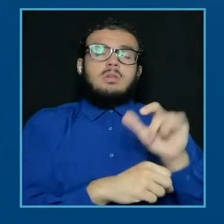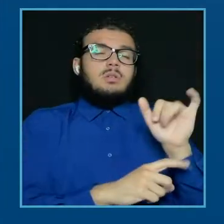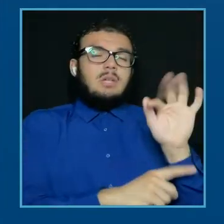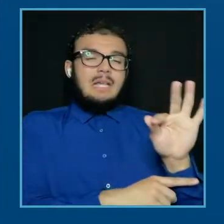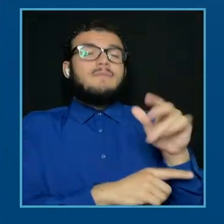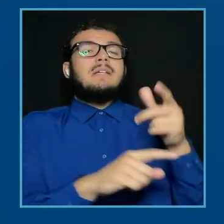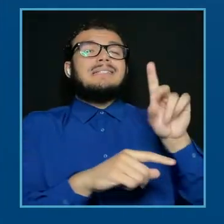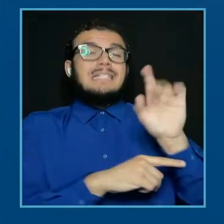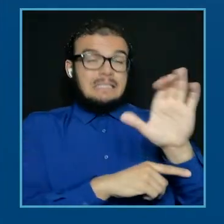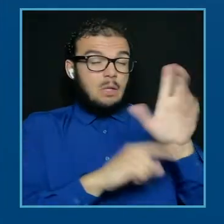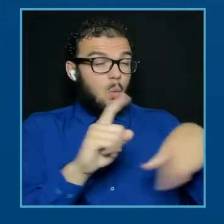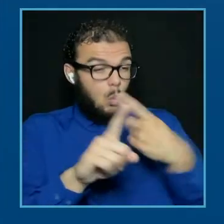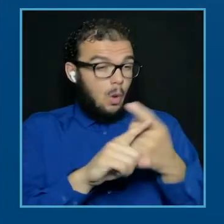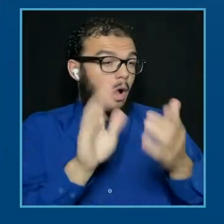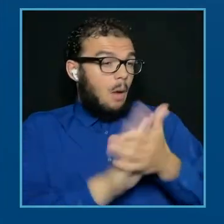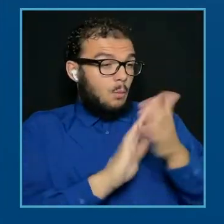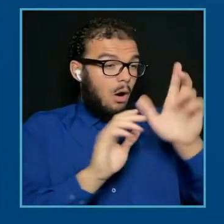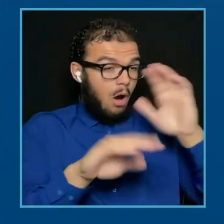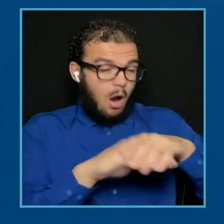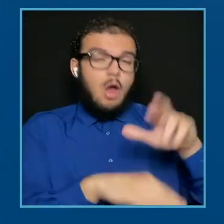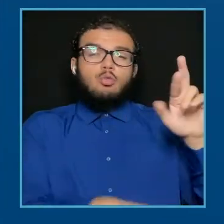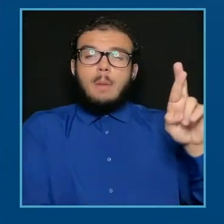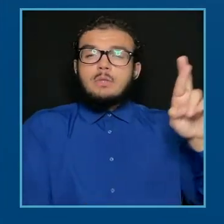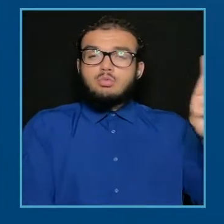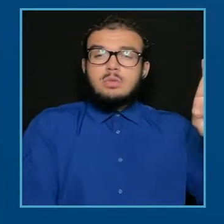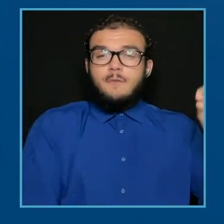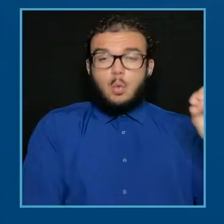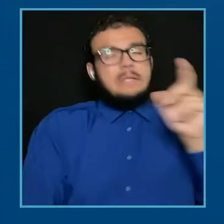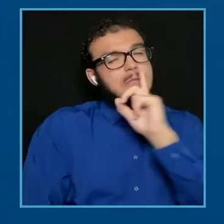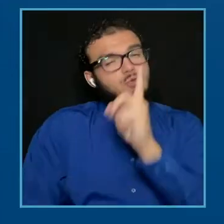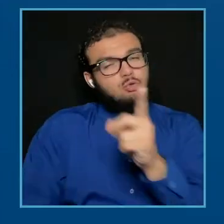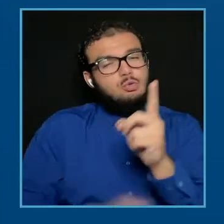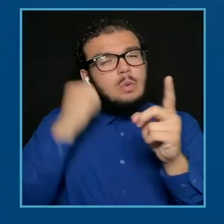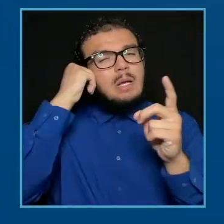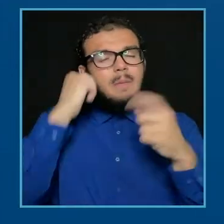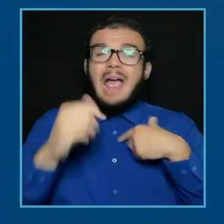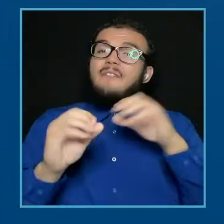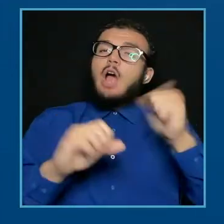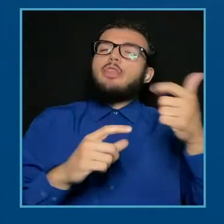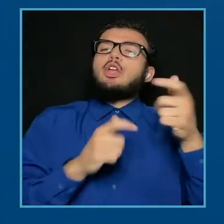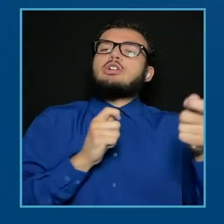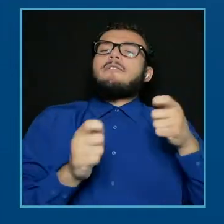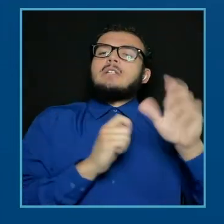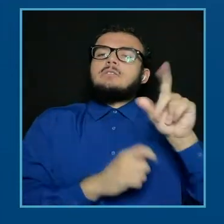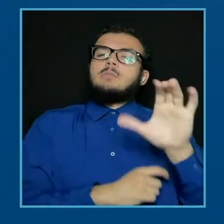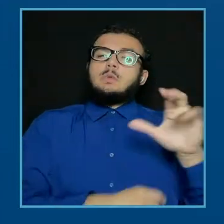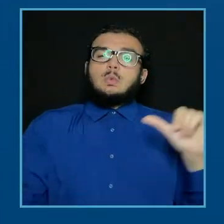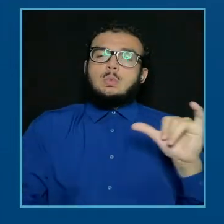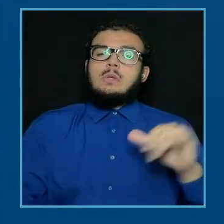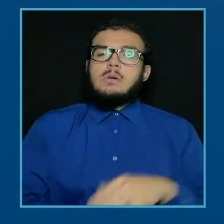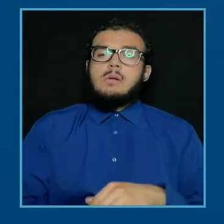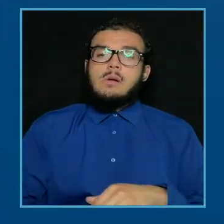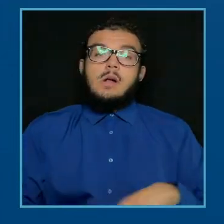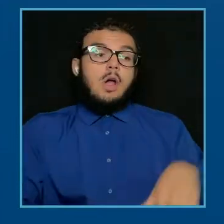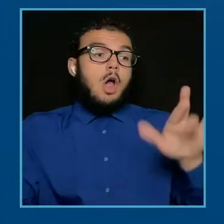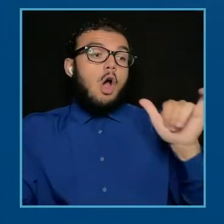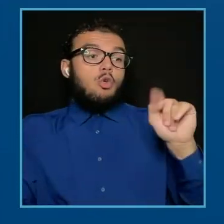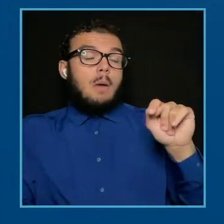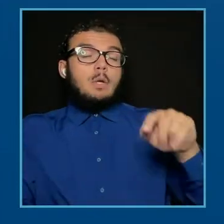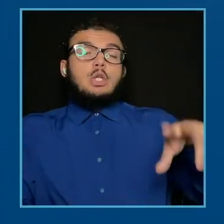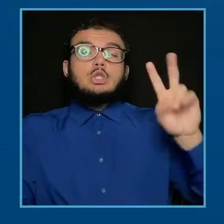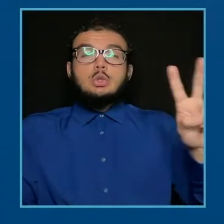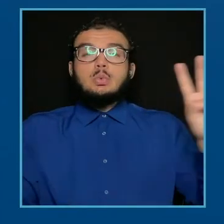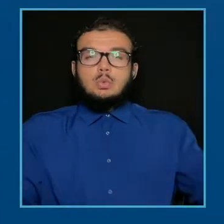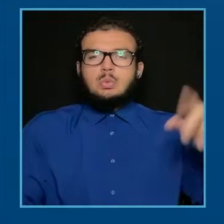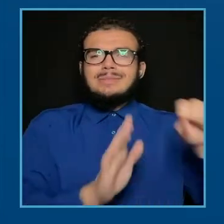operated exclusively on Robert's rules, they would be correct, but we do have other governing documents. Roberts 2.2 states that an assembly